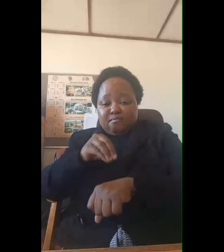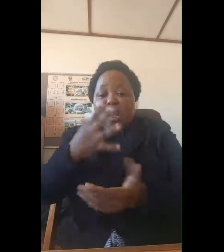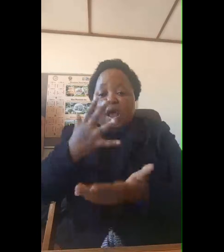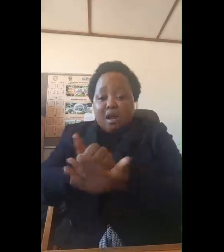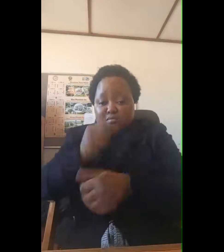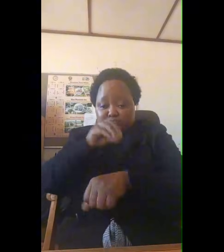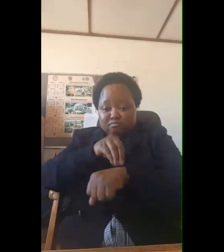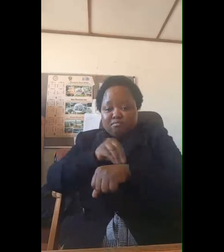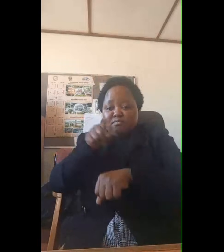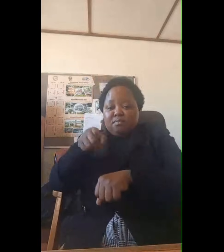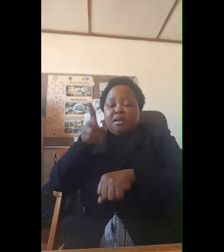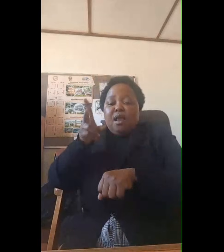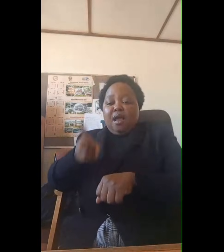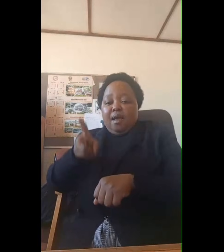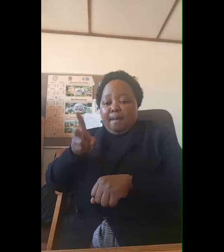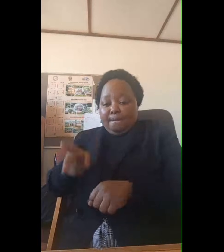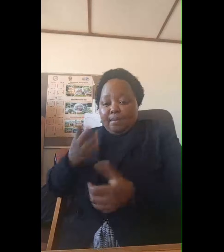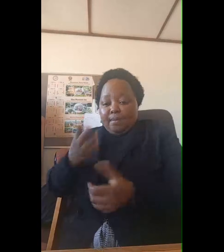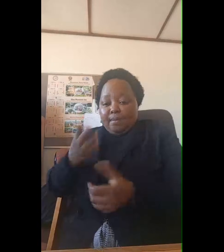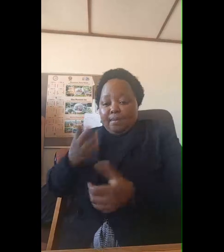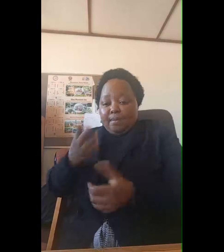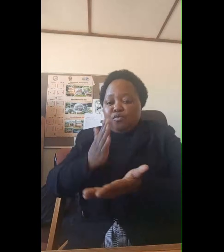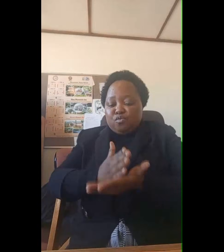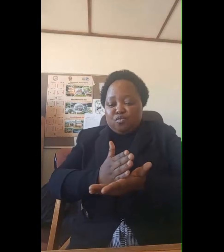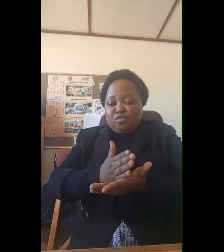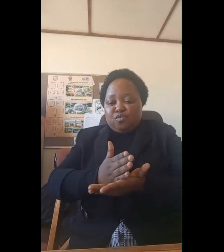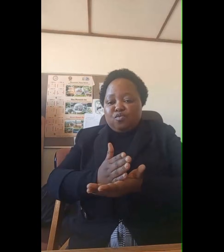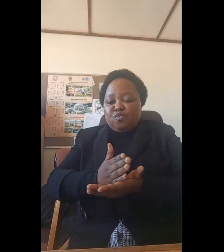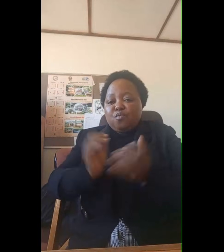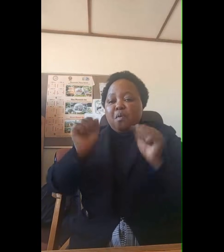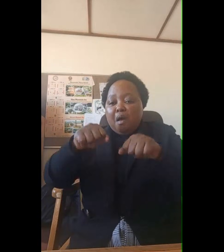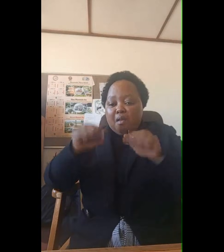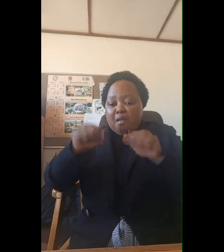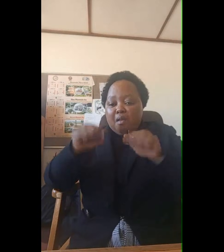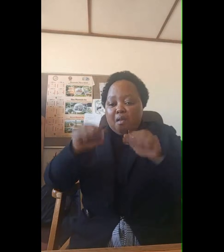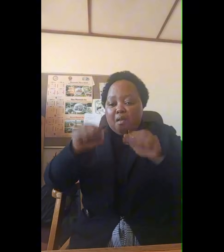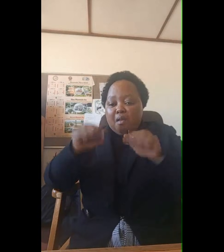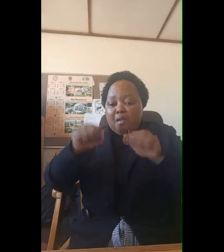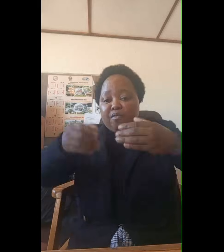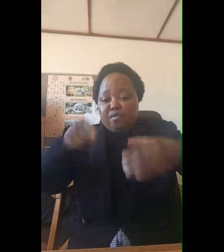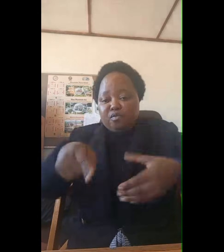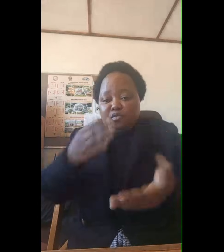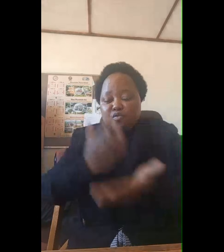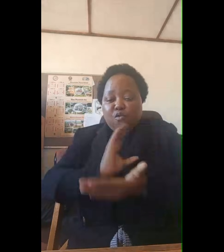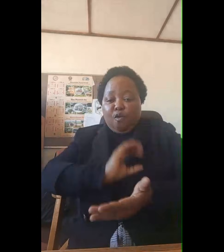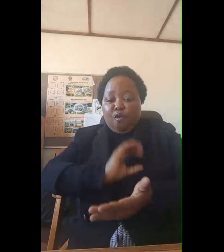opportunity to declare the webinar officially opened.